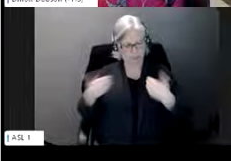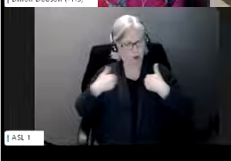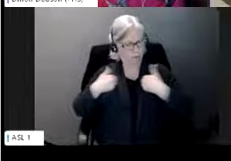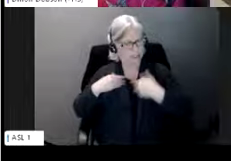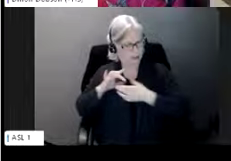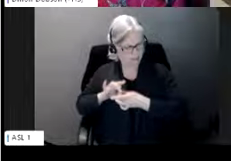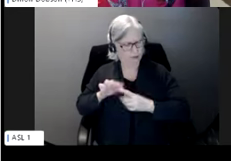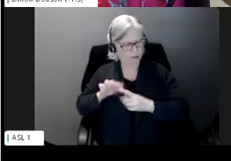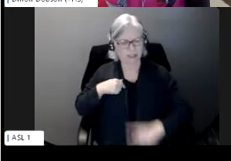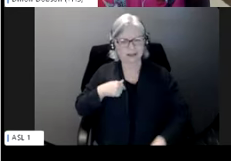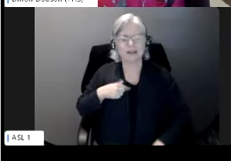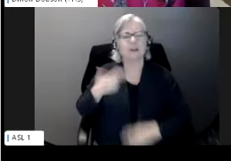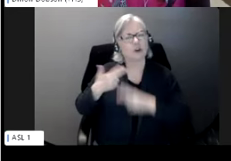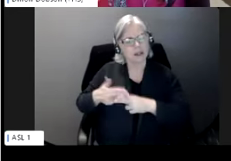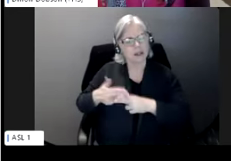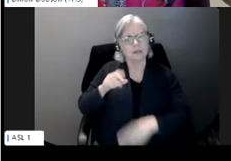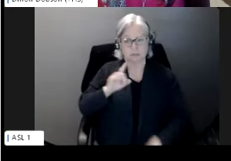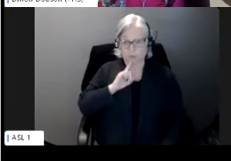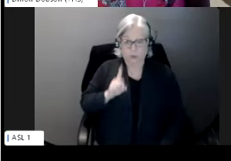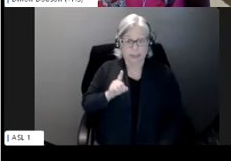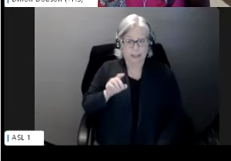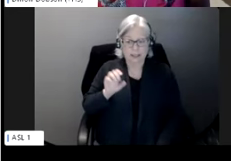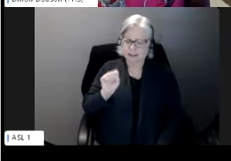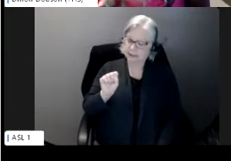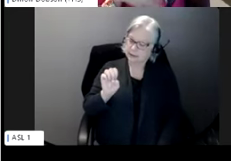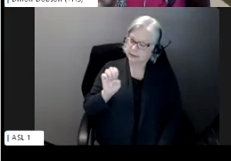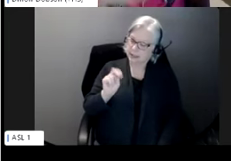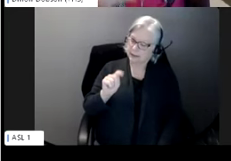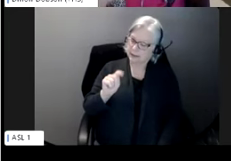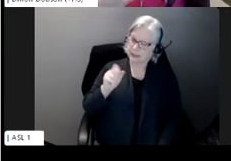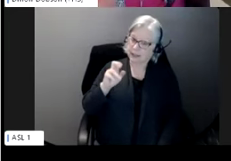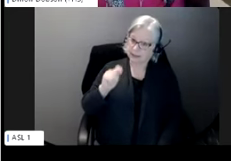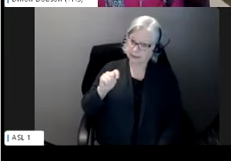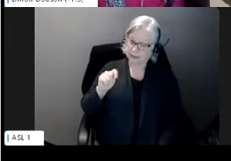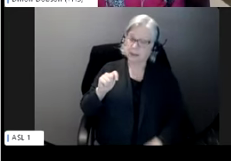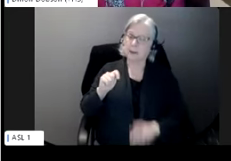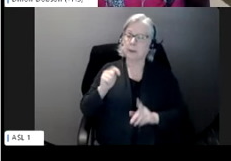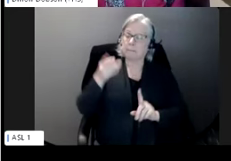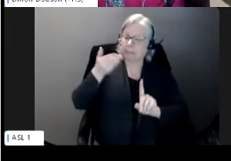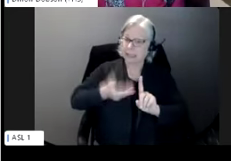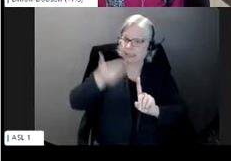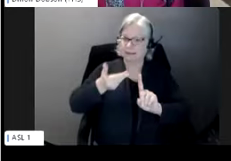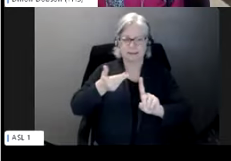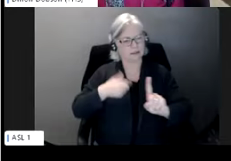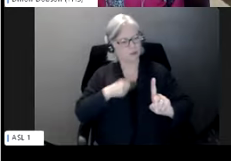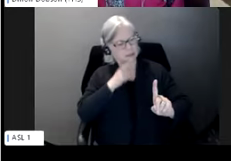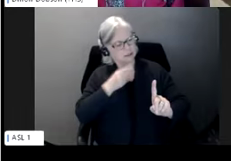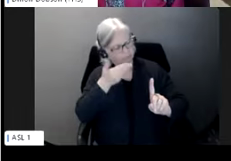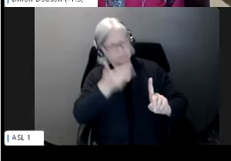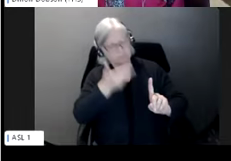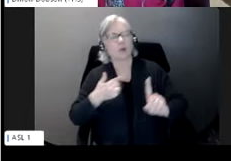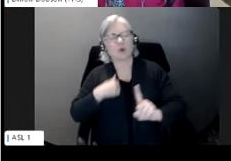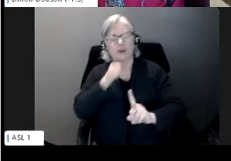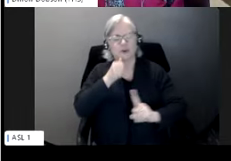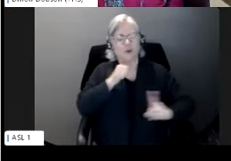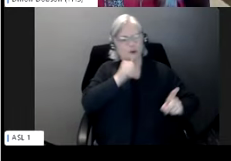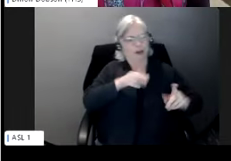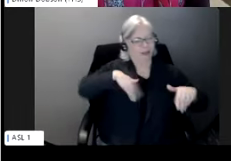And so this is this huge legislative shift in how we engage with animals. We're not there yet in Canada, but